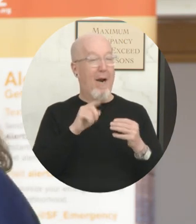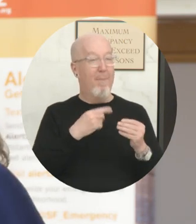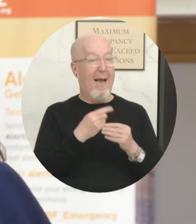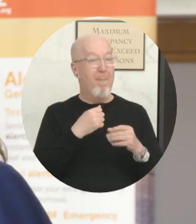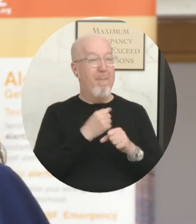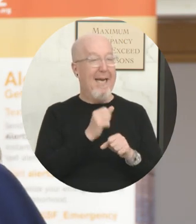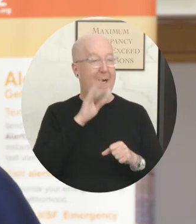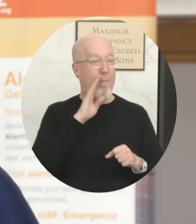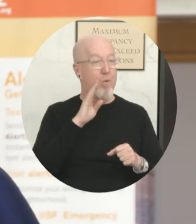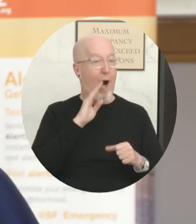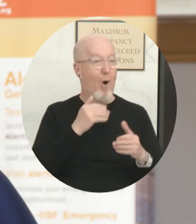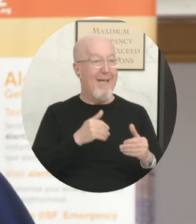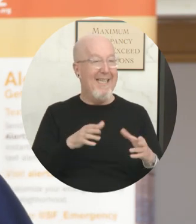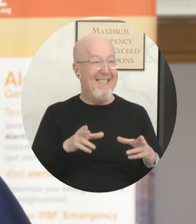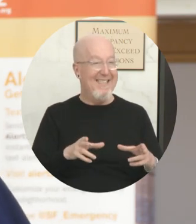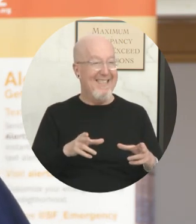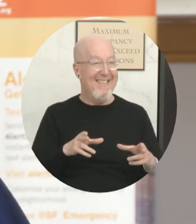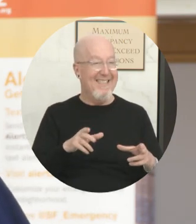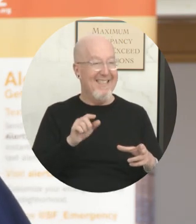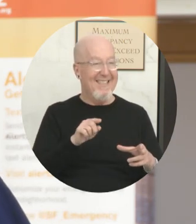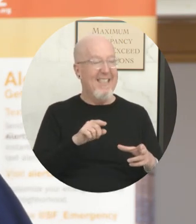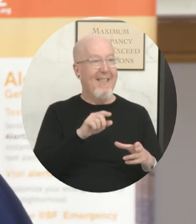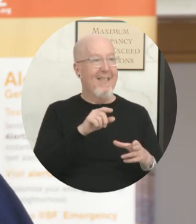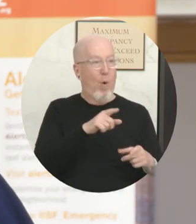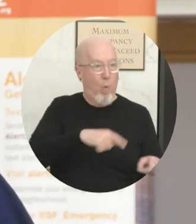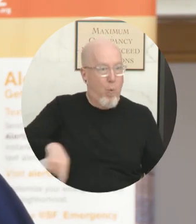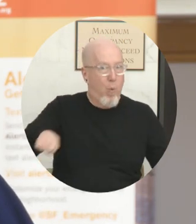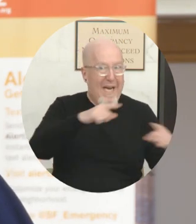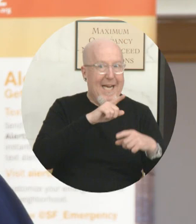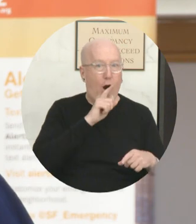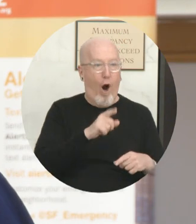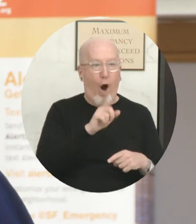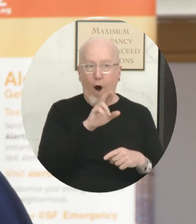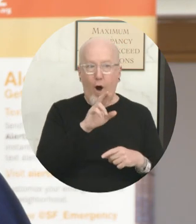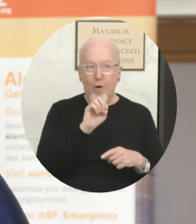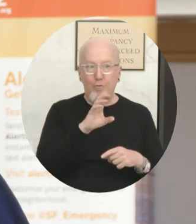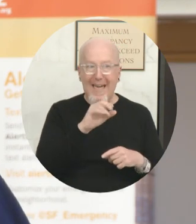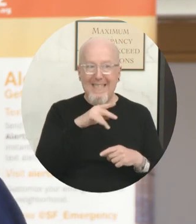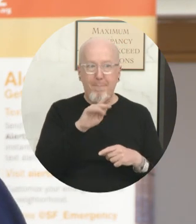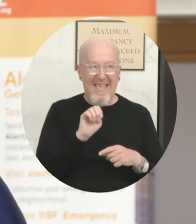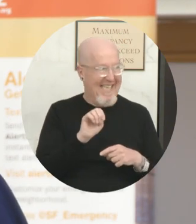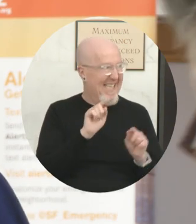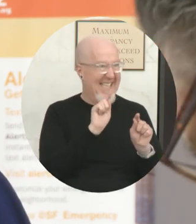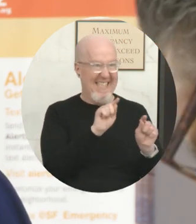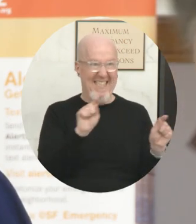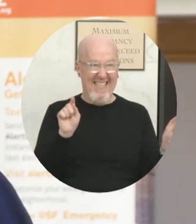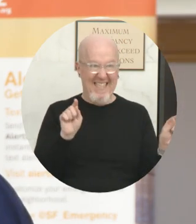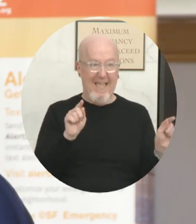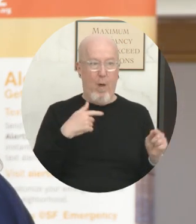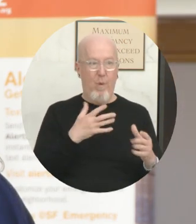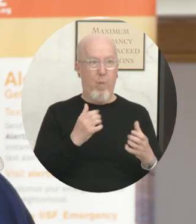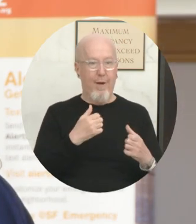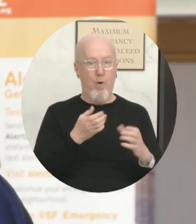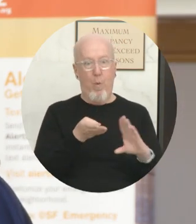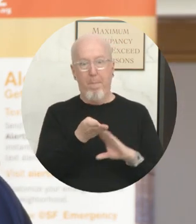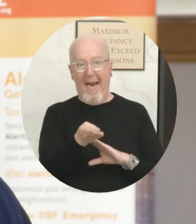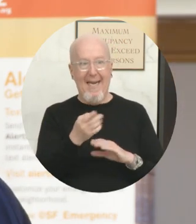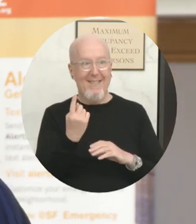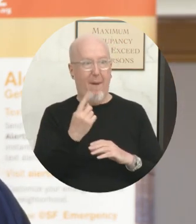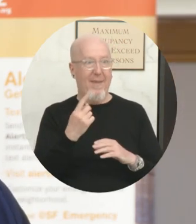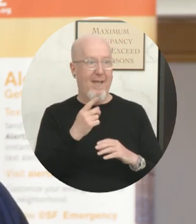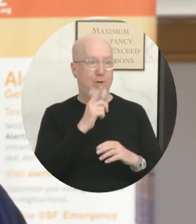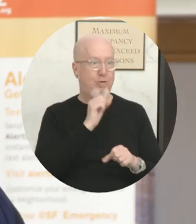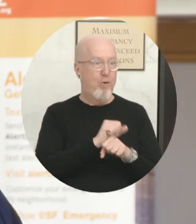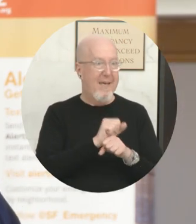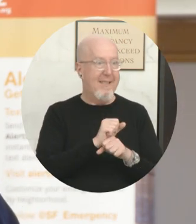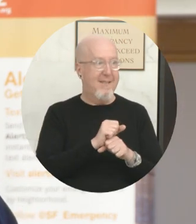are all of the ingredients in the room. And if we're gonna make something truly inclusive and competent when we want to do